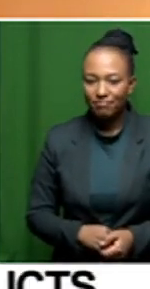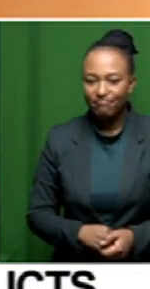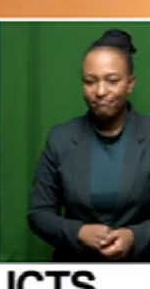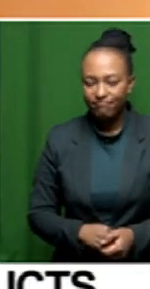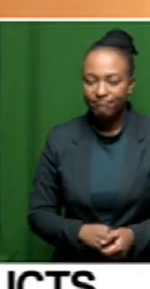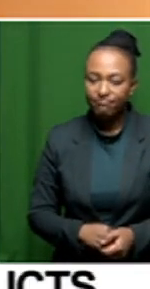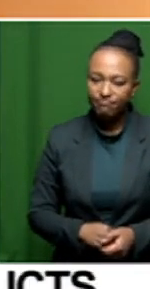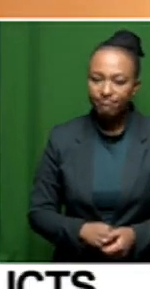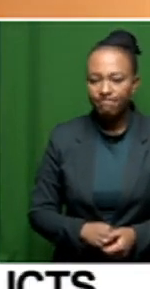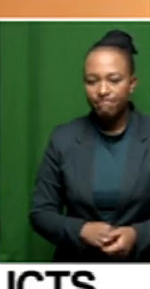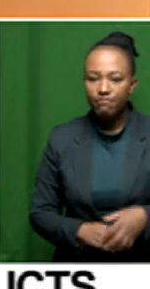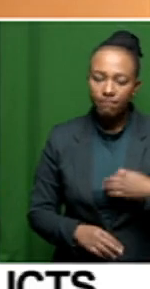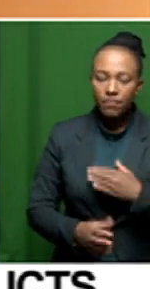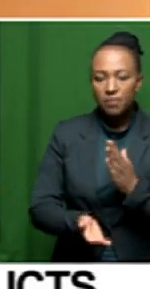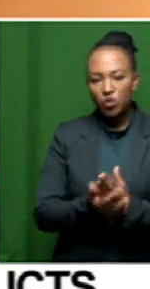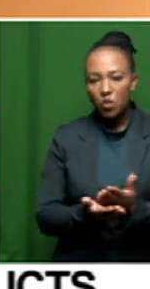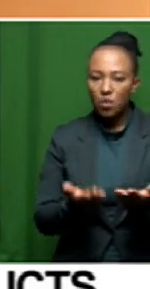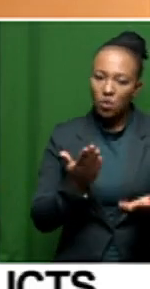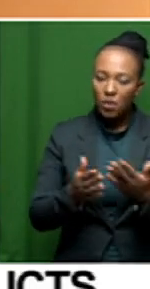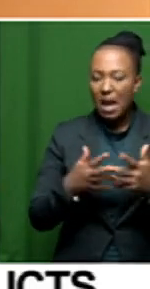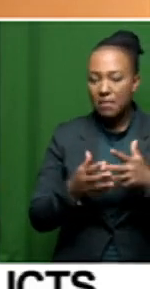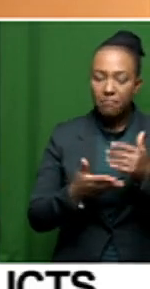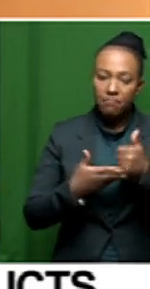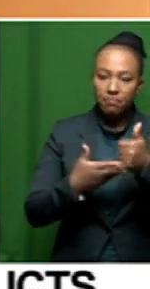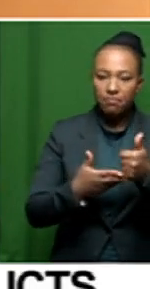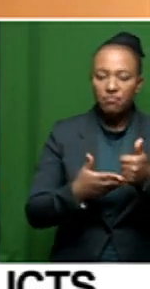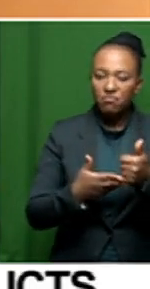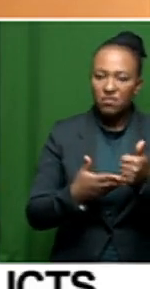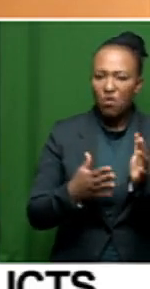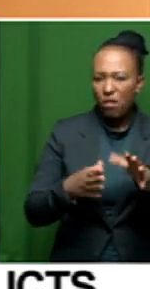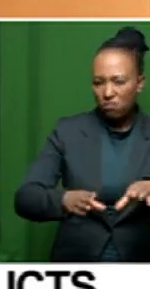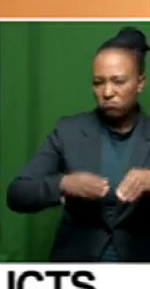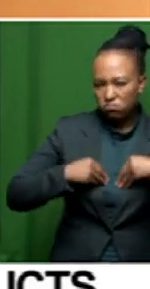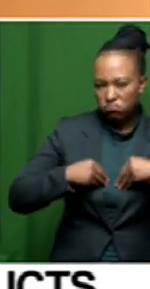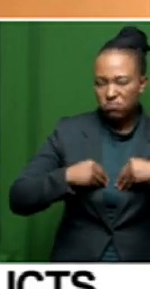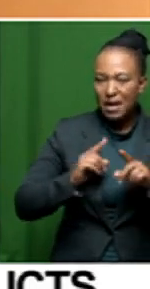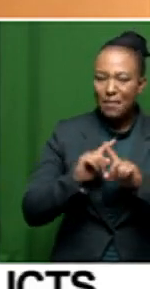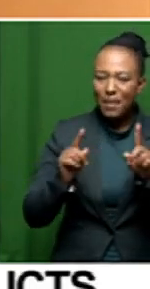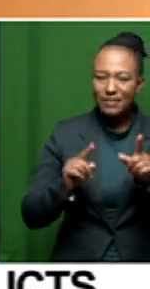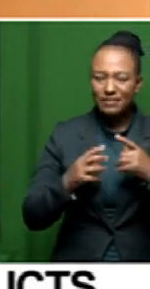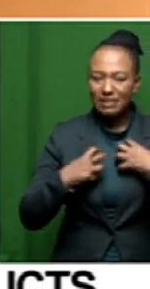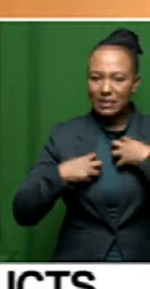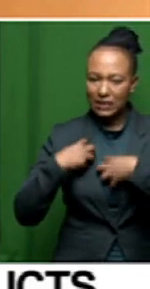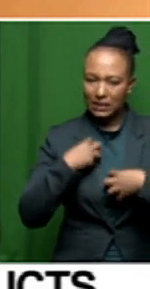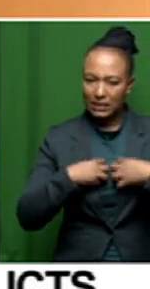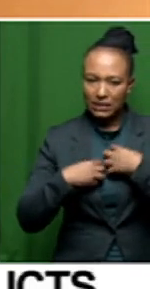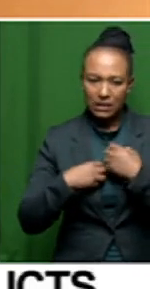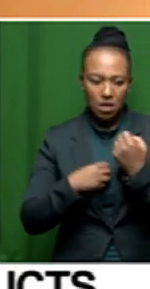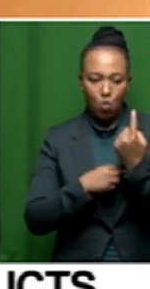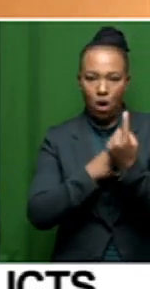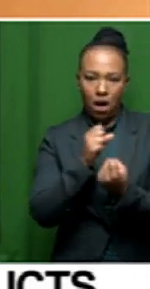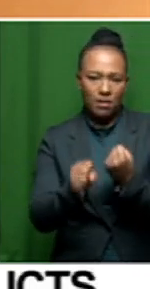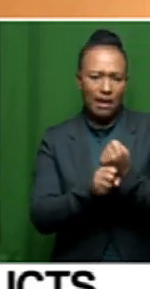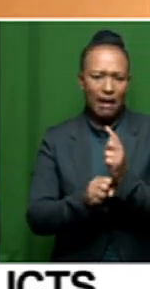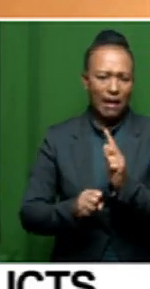I'm sure, you know, Ms. Ngwenya, any sort of help would be welcome at this time. It's just the frustration of a year on